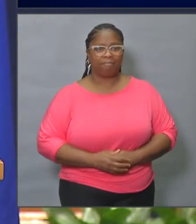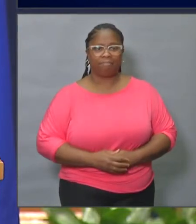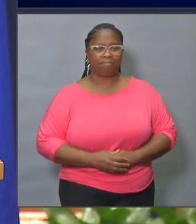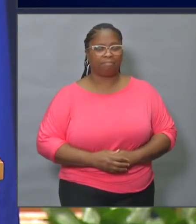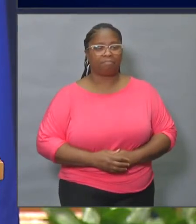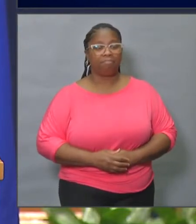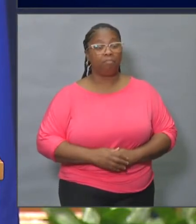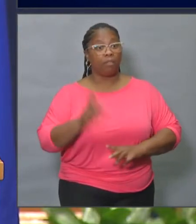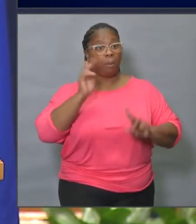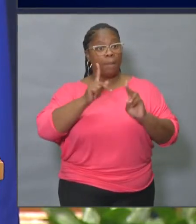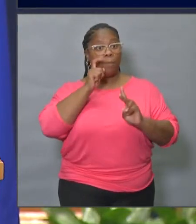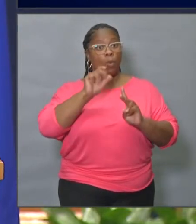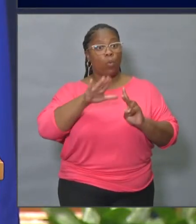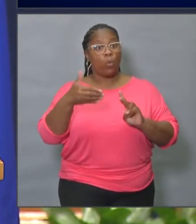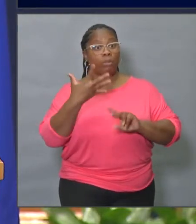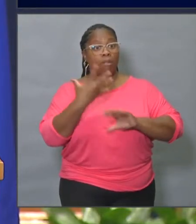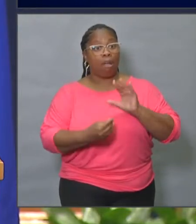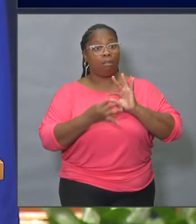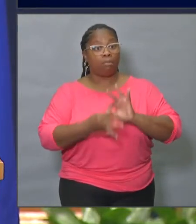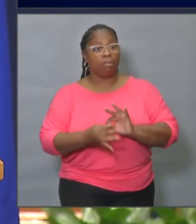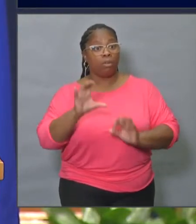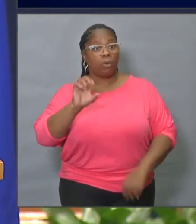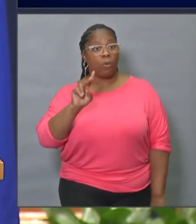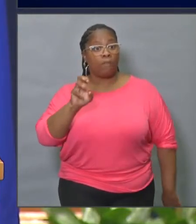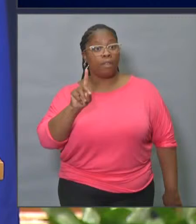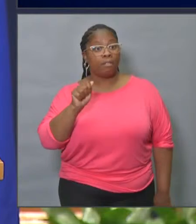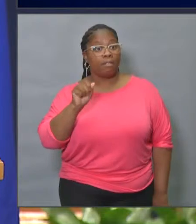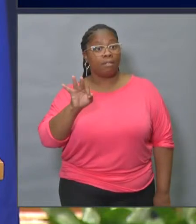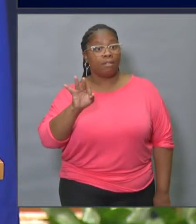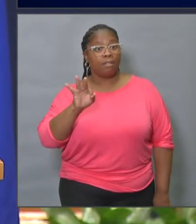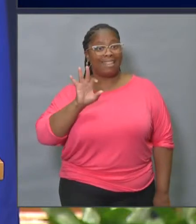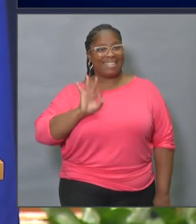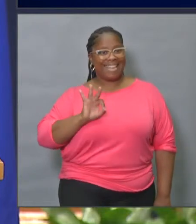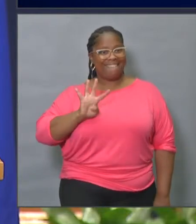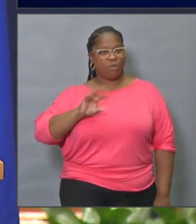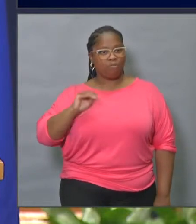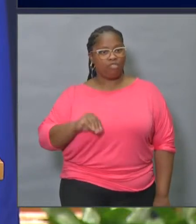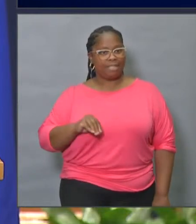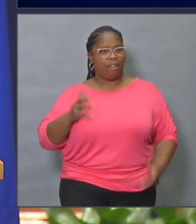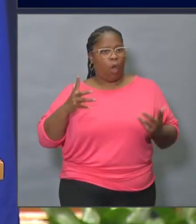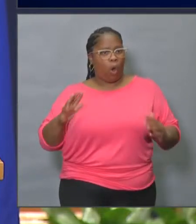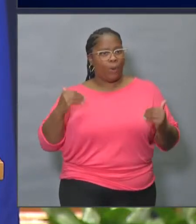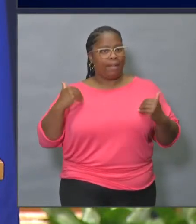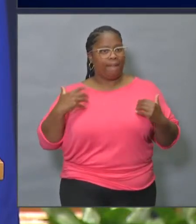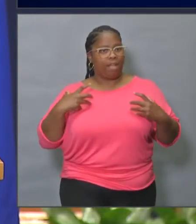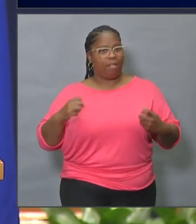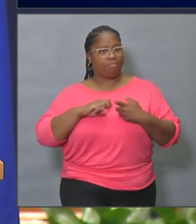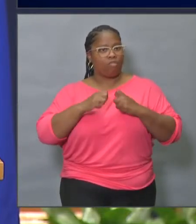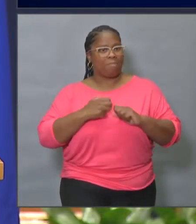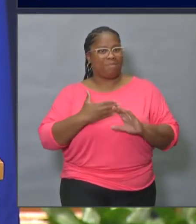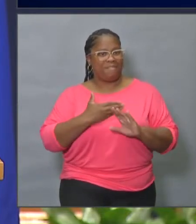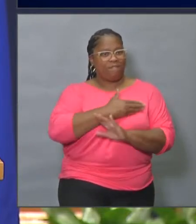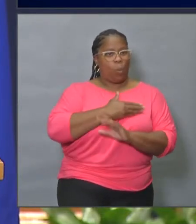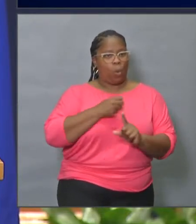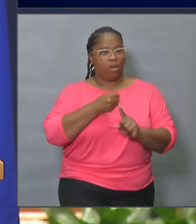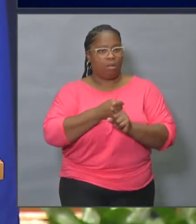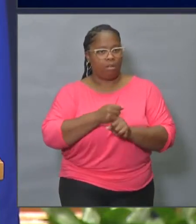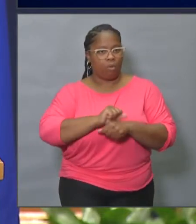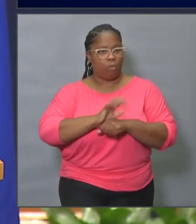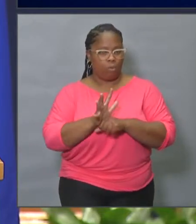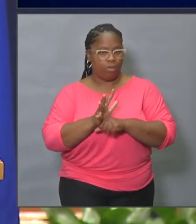94% of people who have died from COVID-19 had underlying health conditions, and this number has stayed consistently very